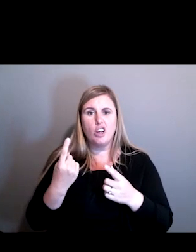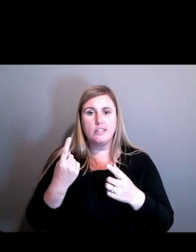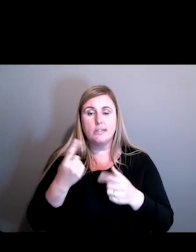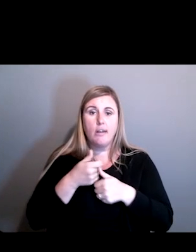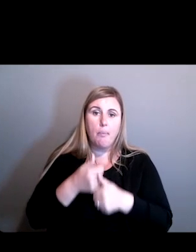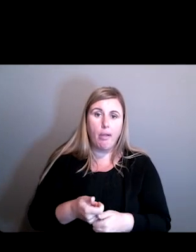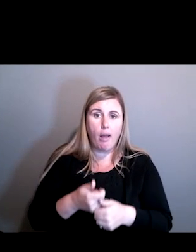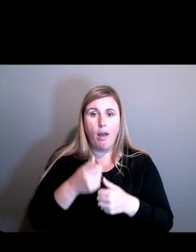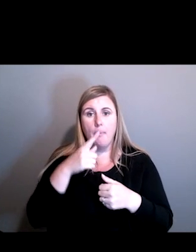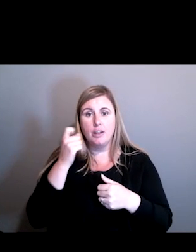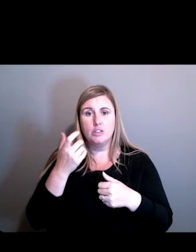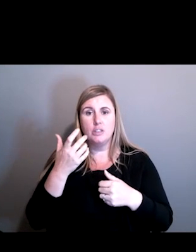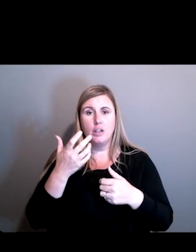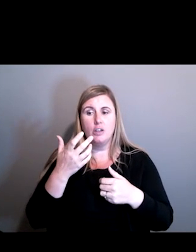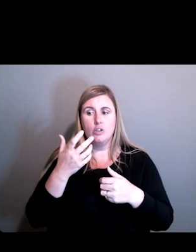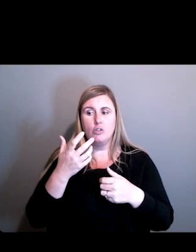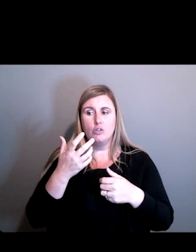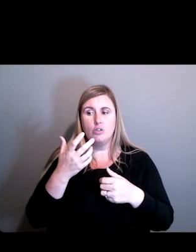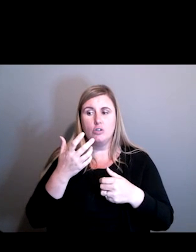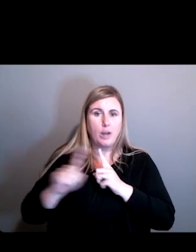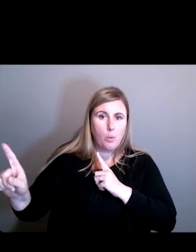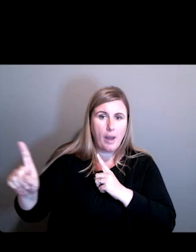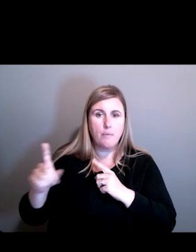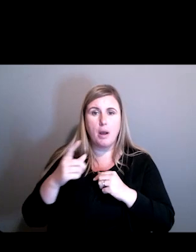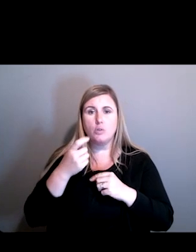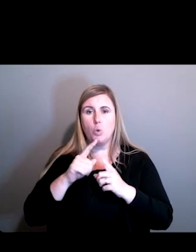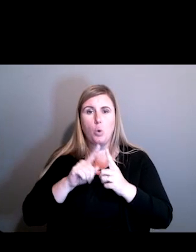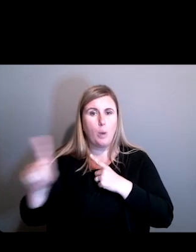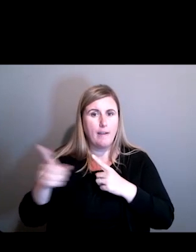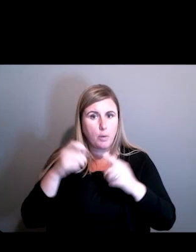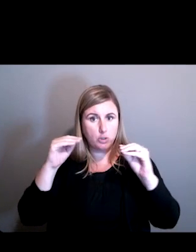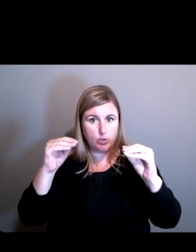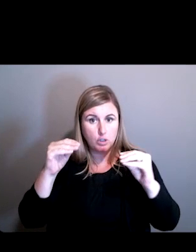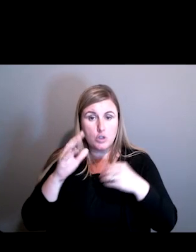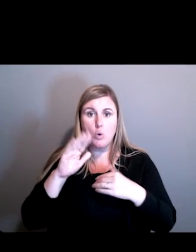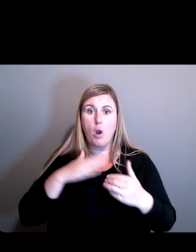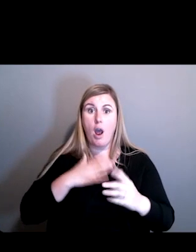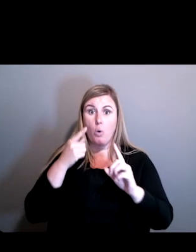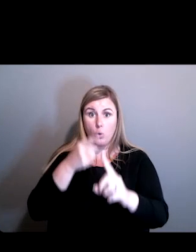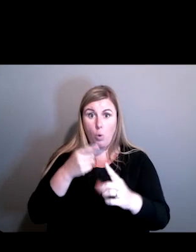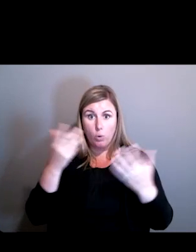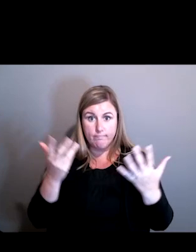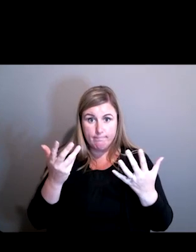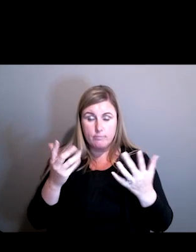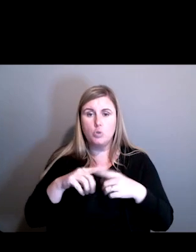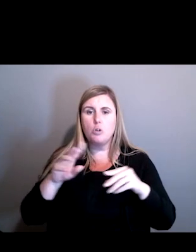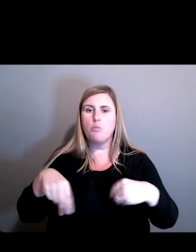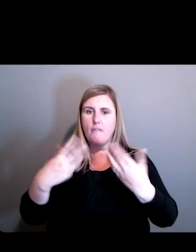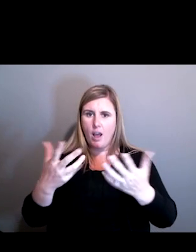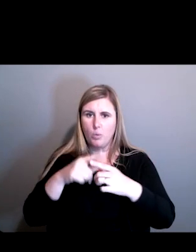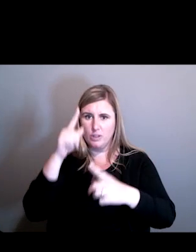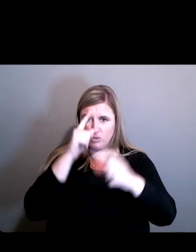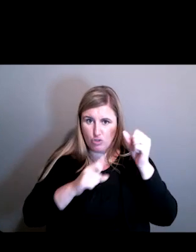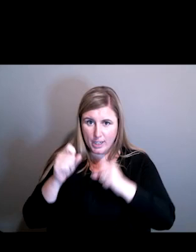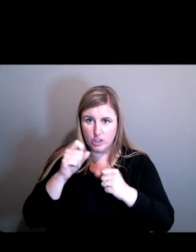just comply in order to get away from us or get away from instruction. So our goal is to provide you